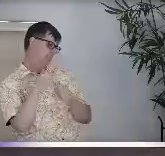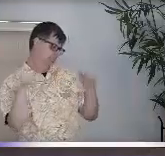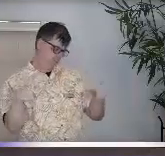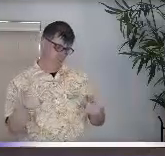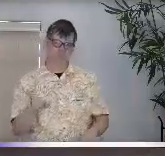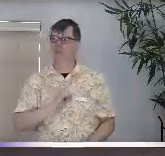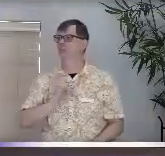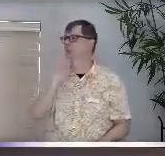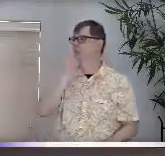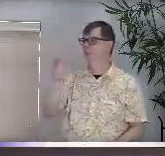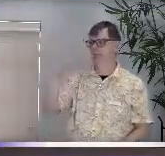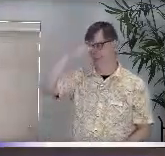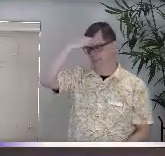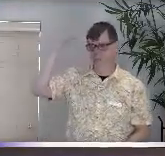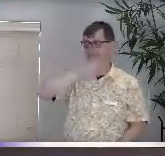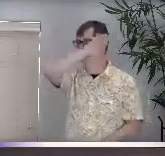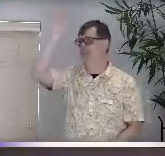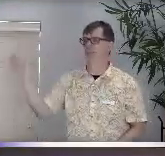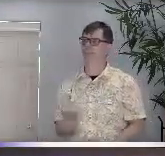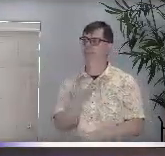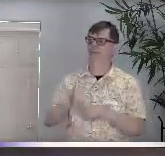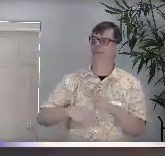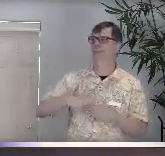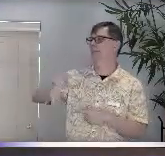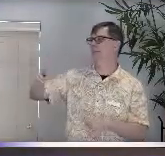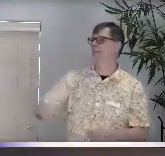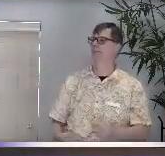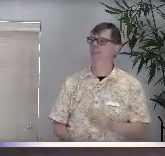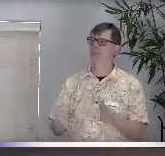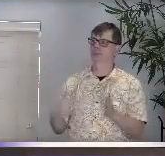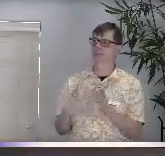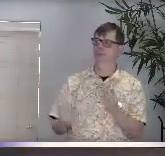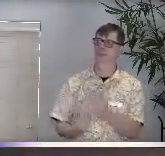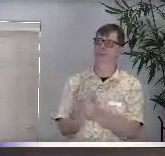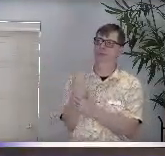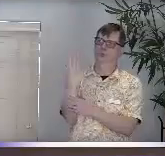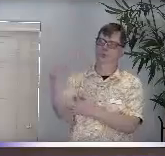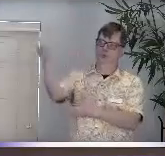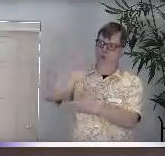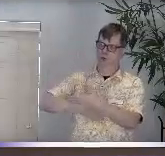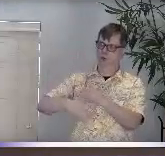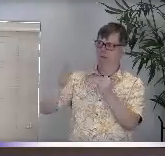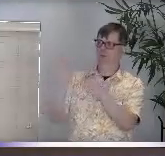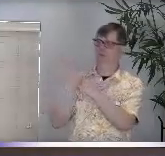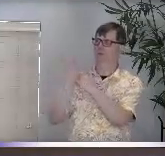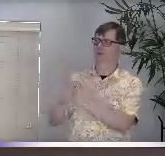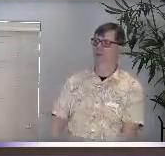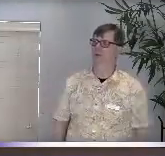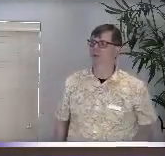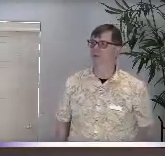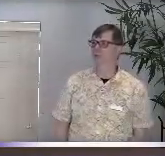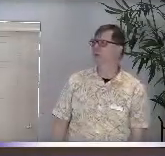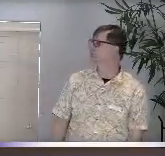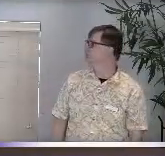want to go to church and see all the people. And he loves it. He's starting to grow into it. It's so exciting. And we're driving, and we're going the right way. Luke